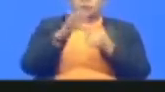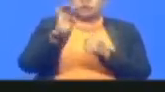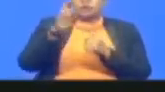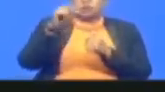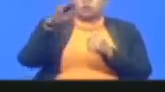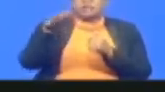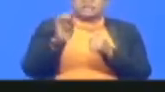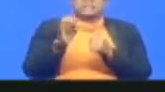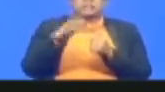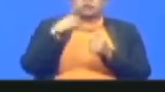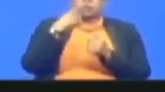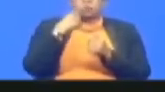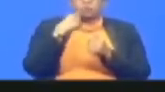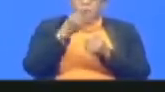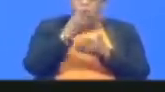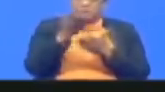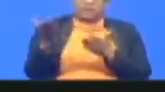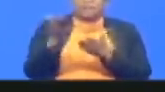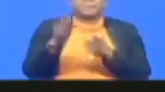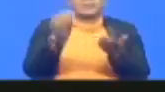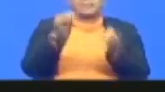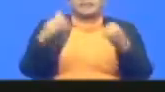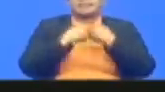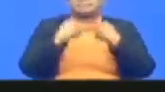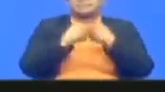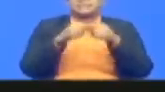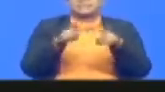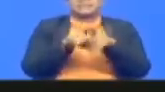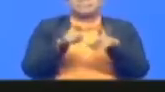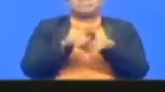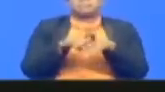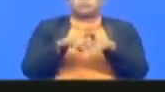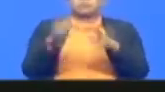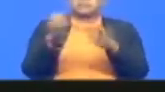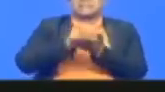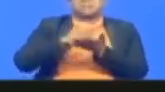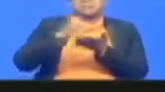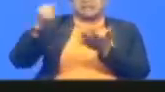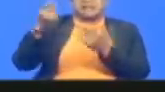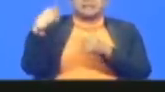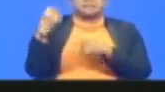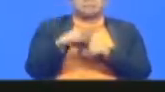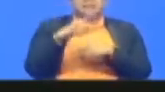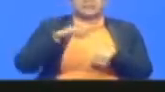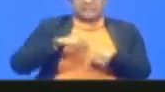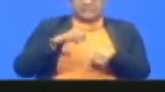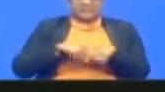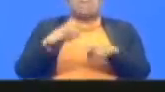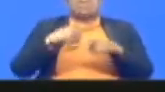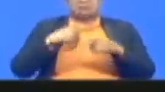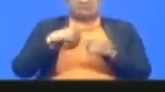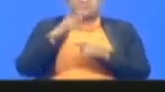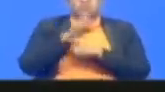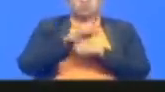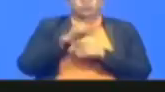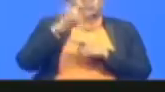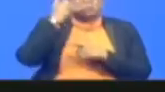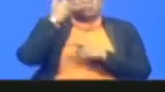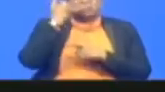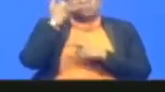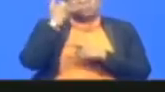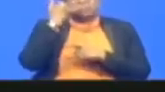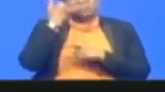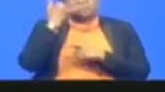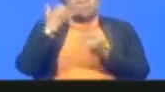Kirwa, who ran for Bahrain at the Games and was provisionally suspended last month after testing positive for EPO.